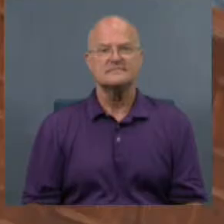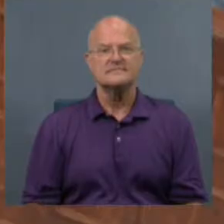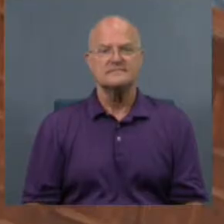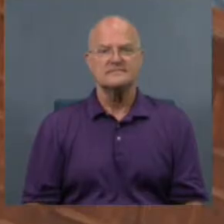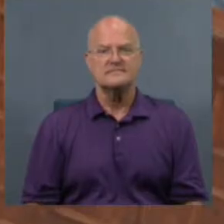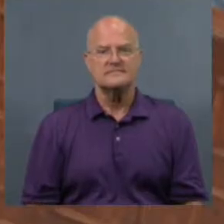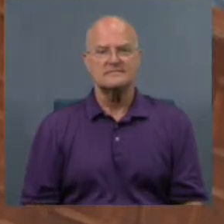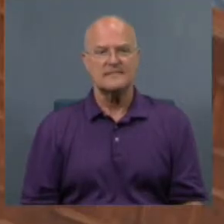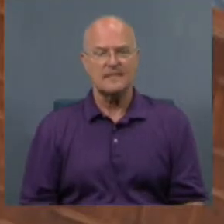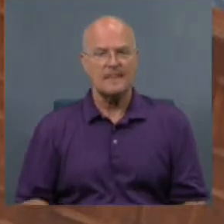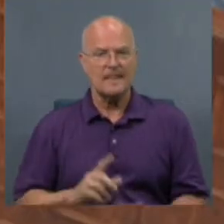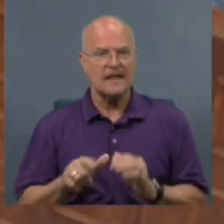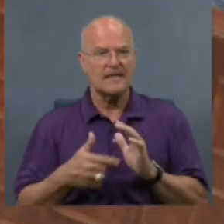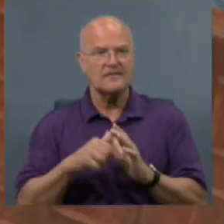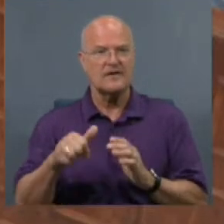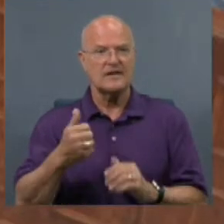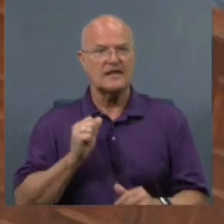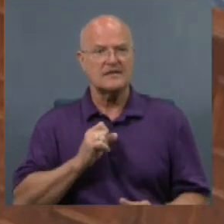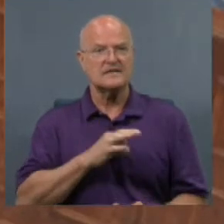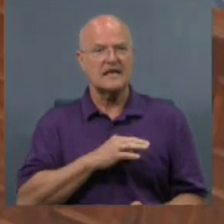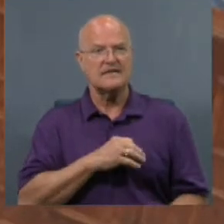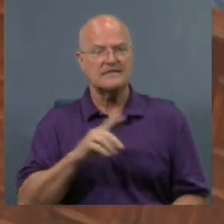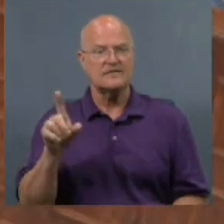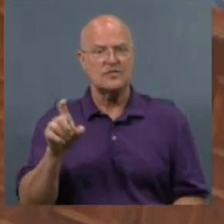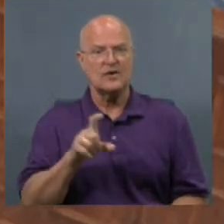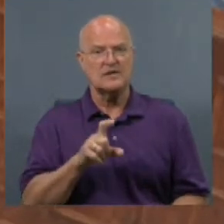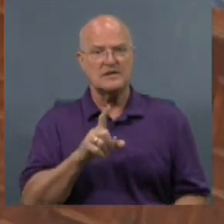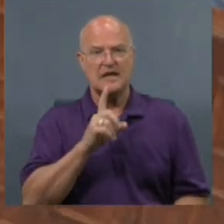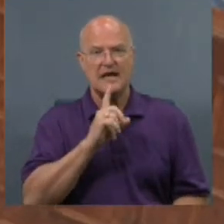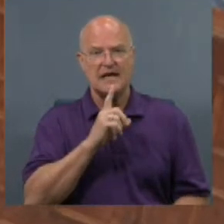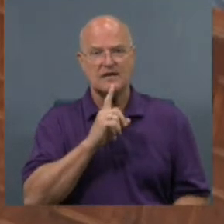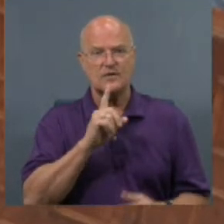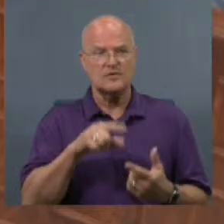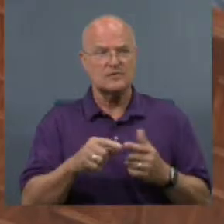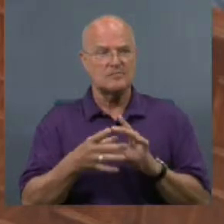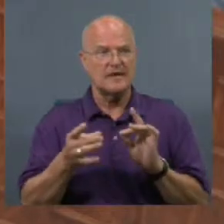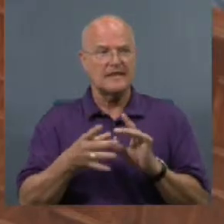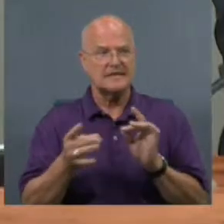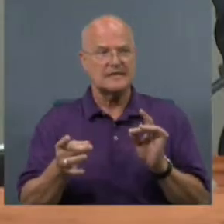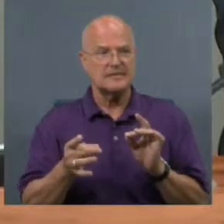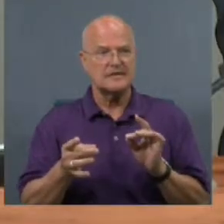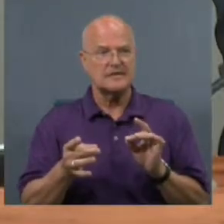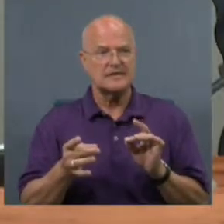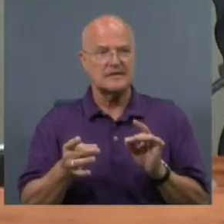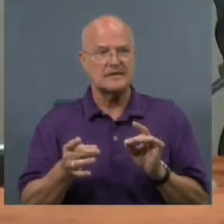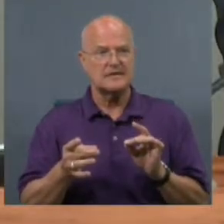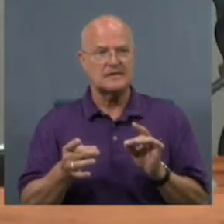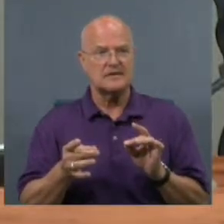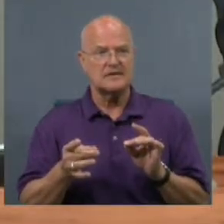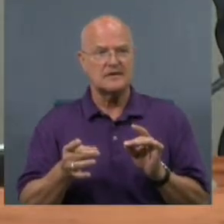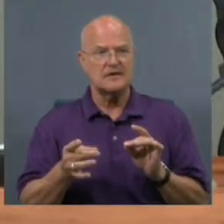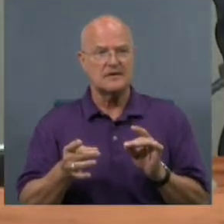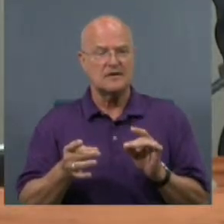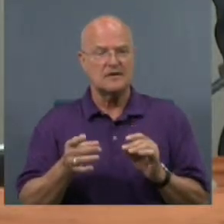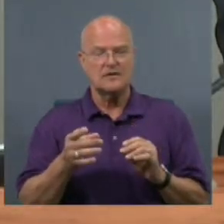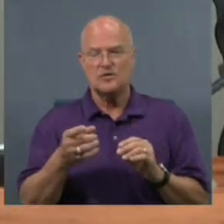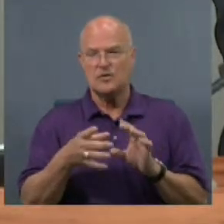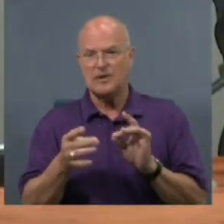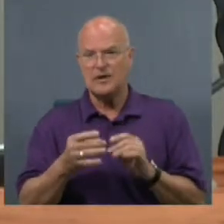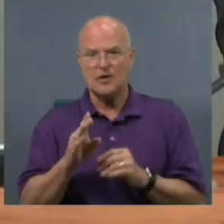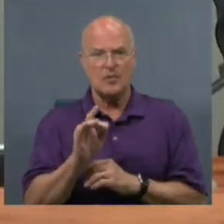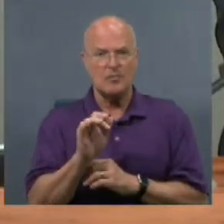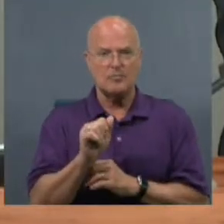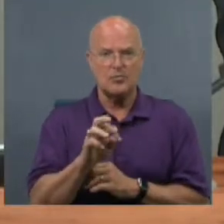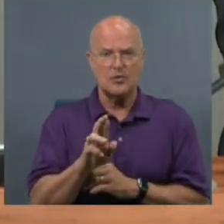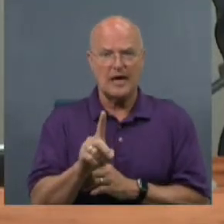And this is for another staff. I have a question, actually, when you just made that statement. I don't know if you want to make it or Brad, you want to make it